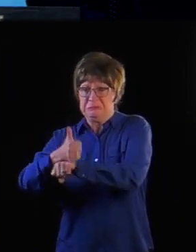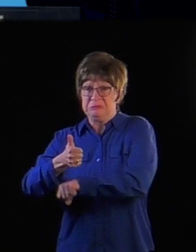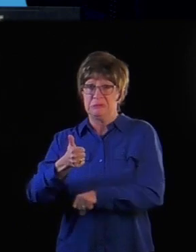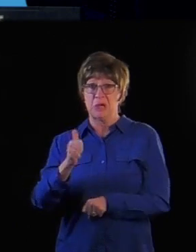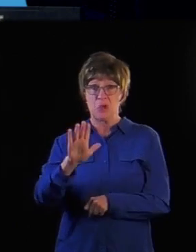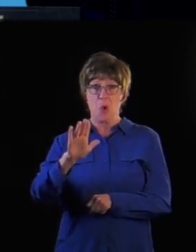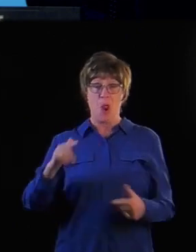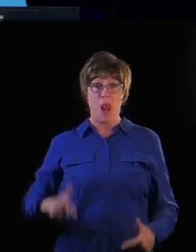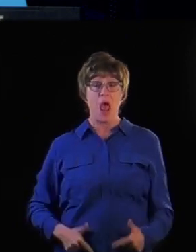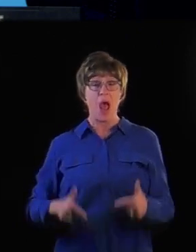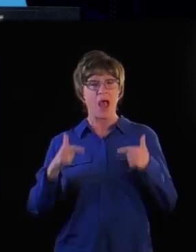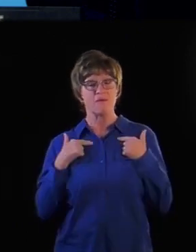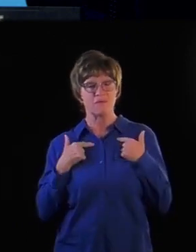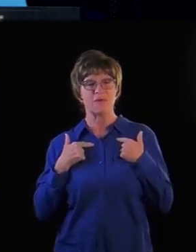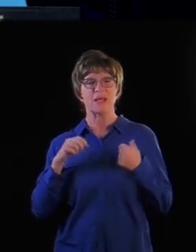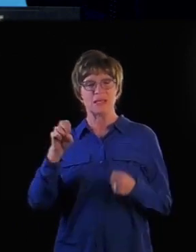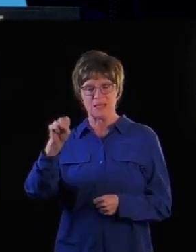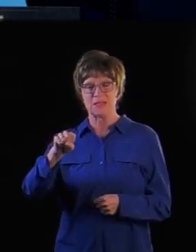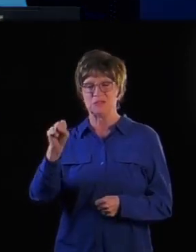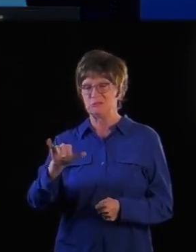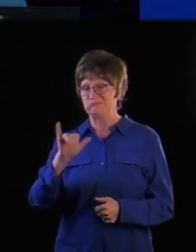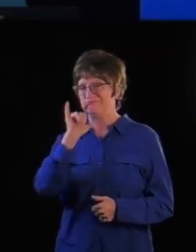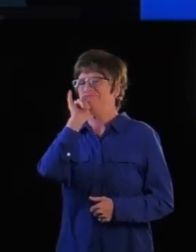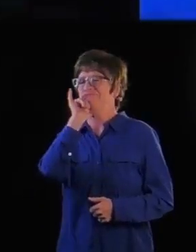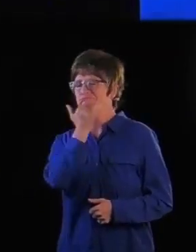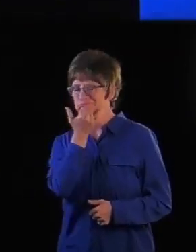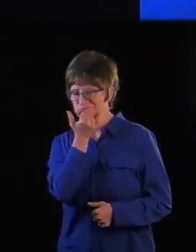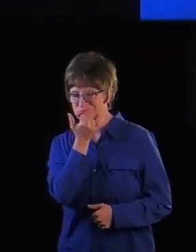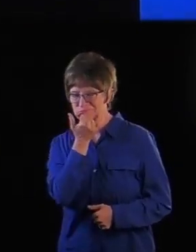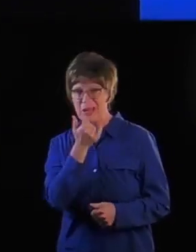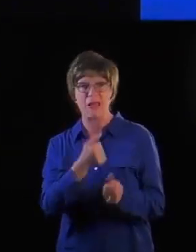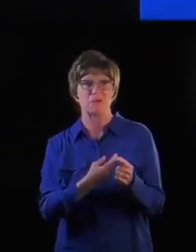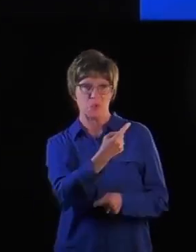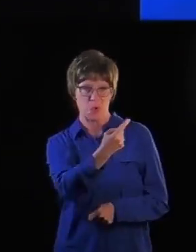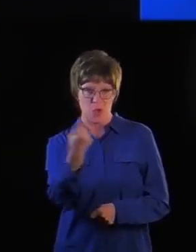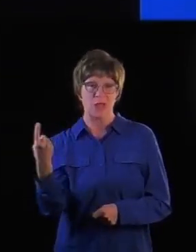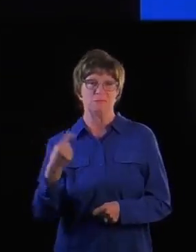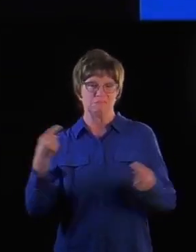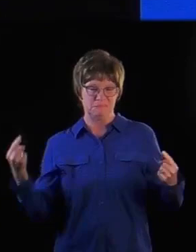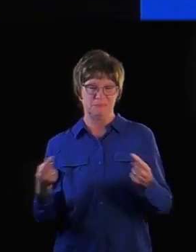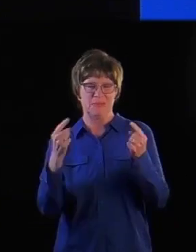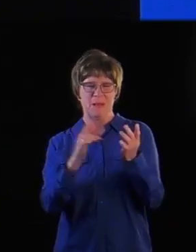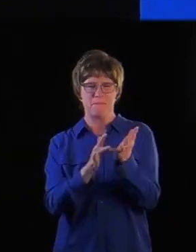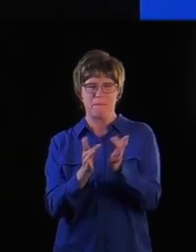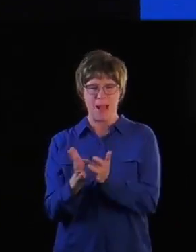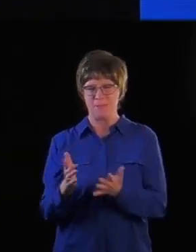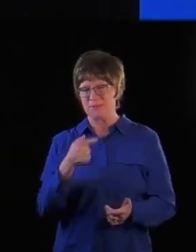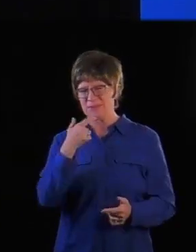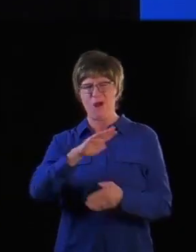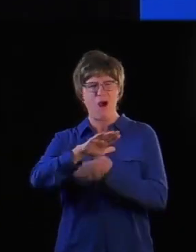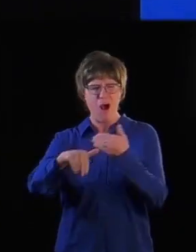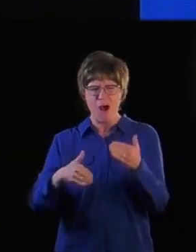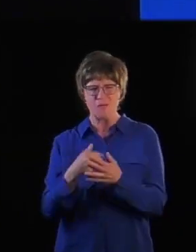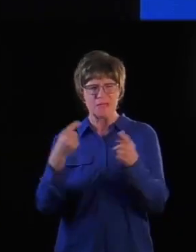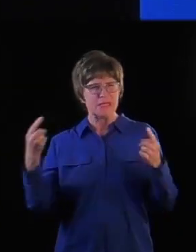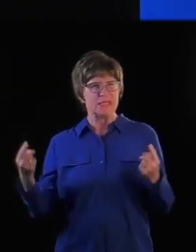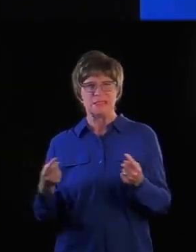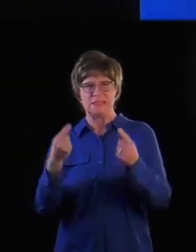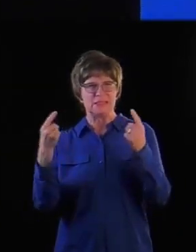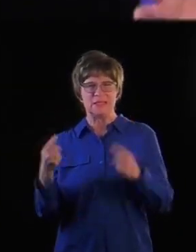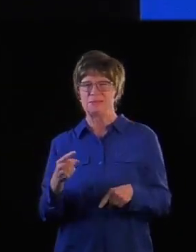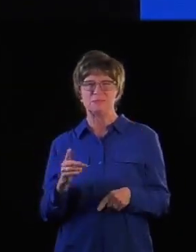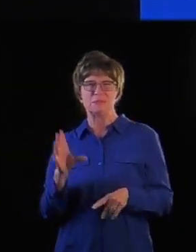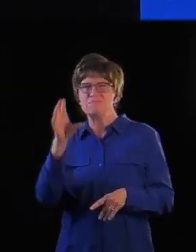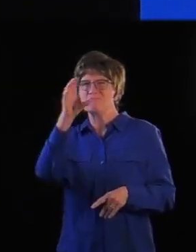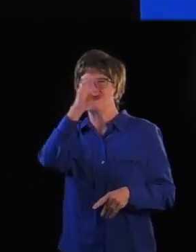in front of God. And yes, you've messed up. And every one of us has messed up, because the Bible says that all have sinned and come short of the glory of God.